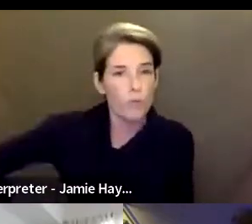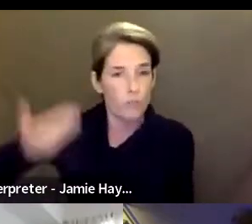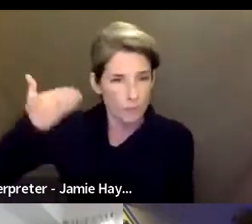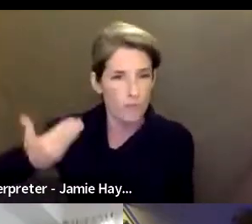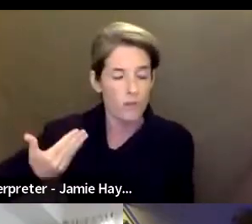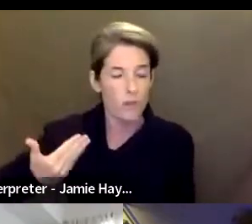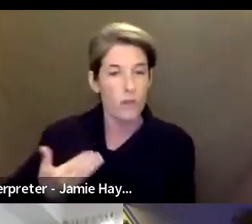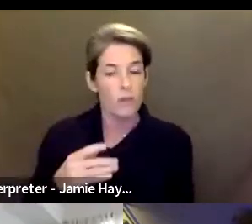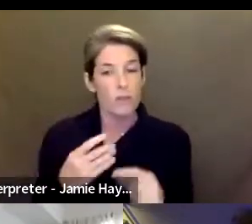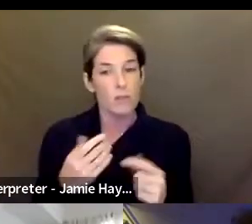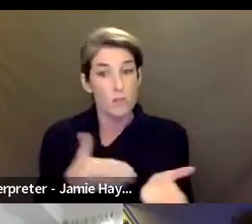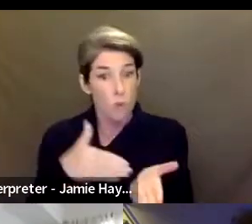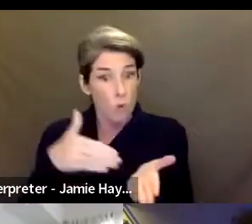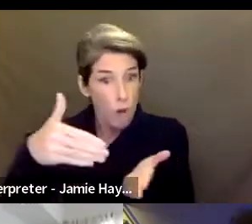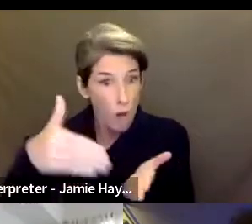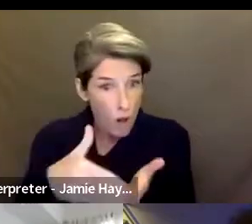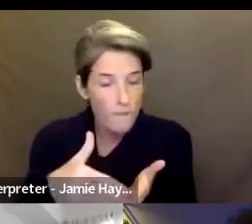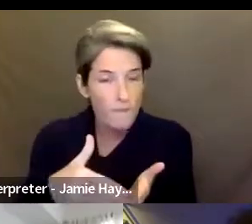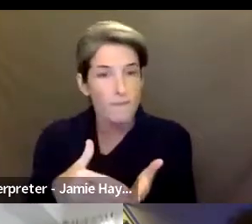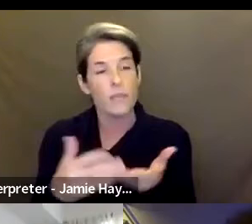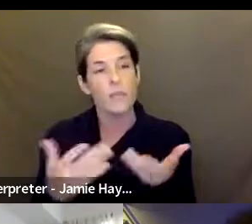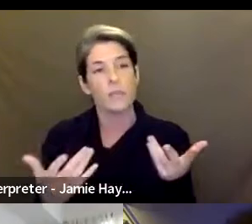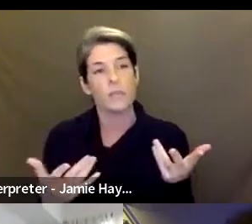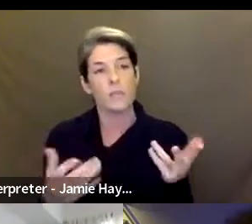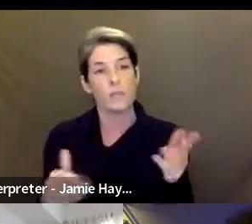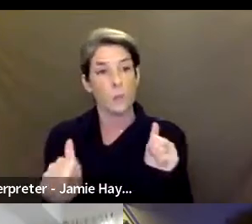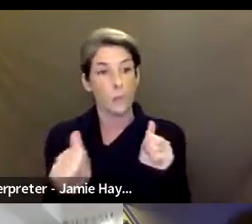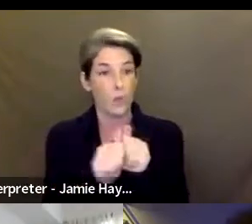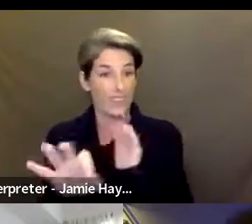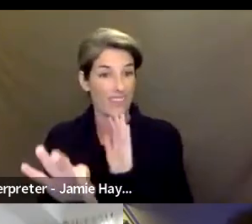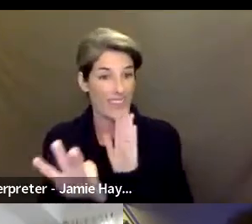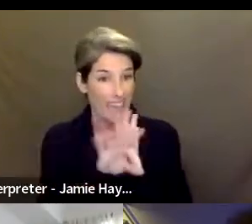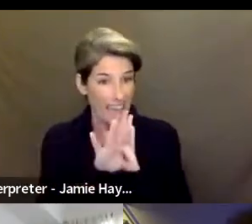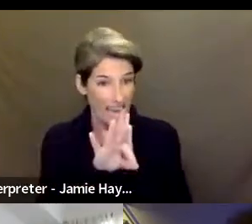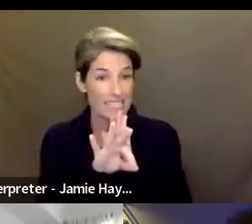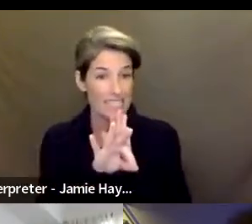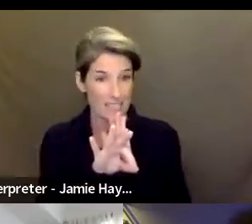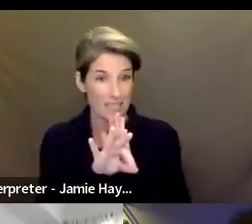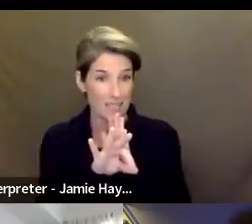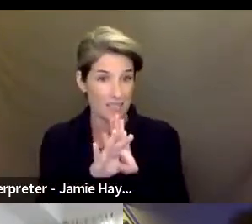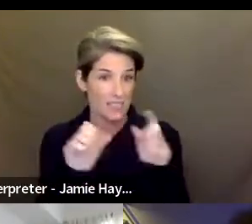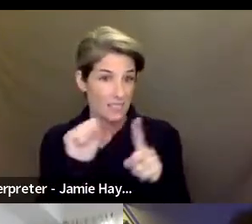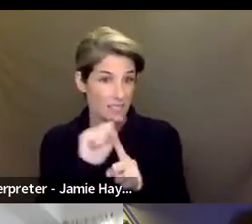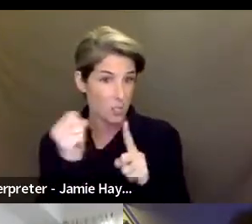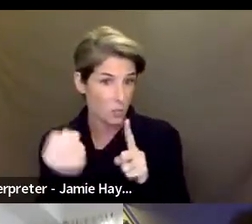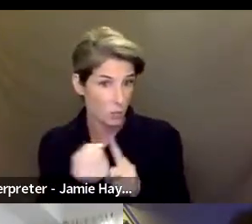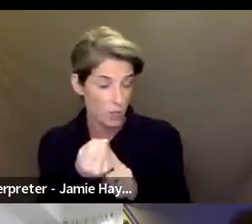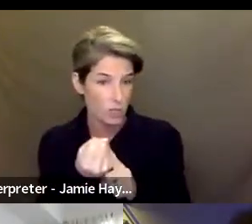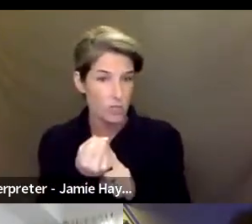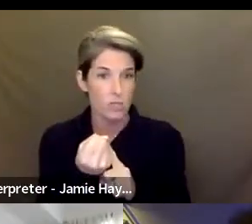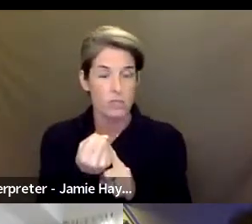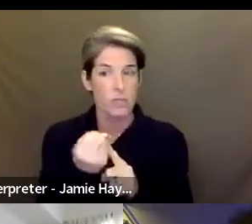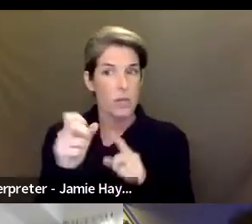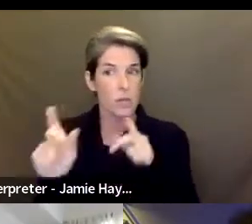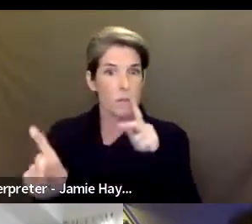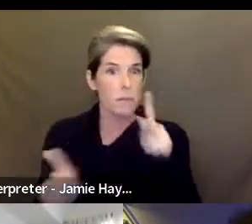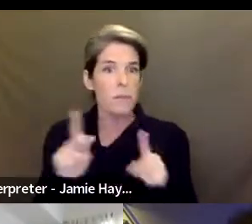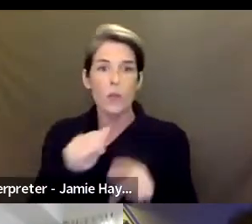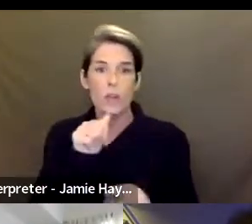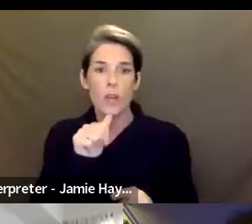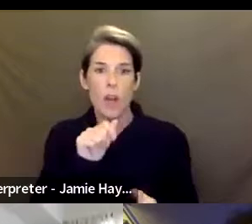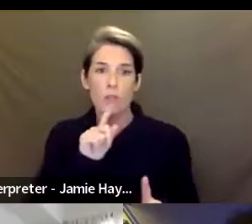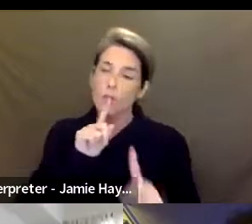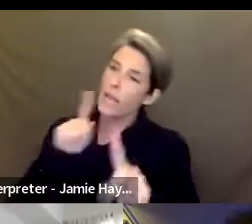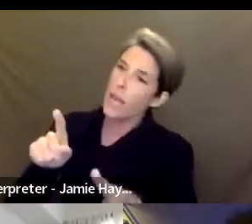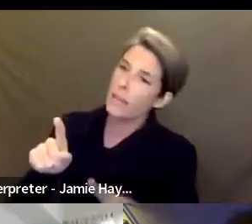lot of the times what people will do in a casting session, rather than be reactive and say, hey, I see that you